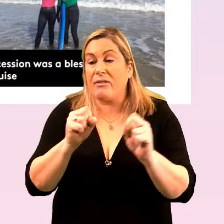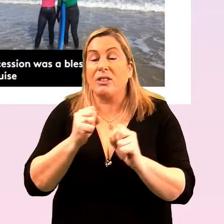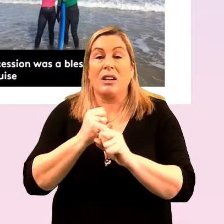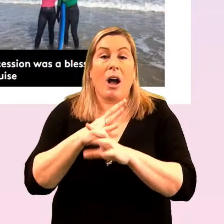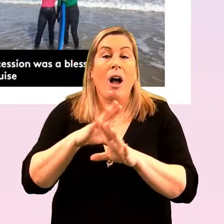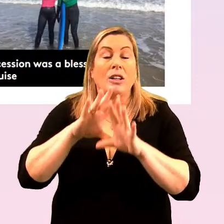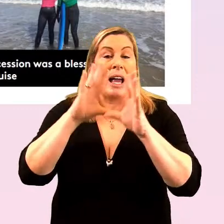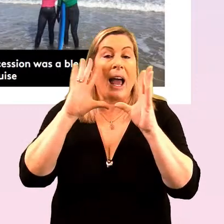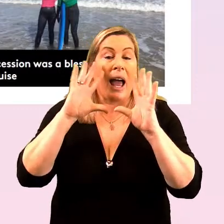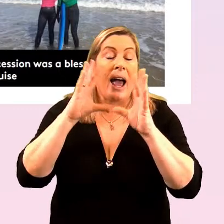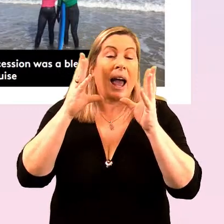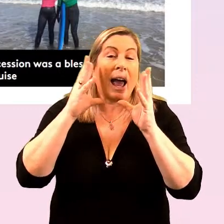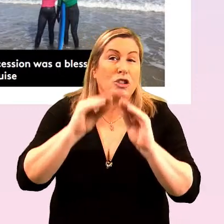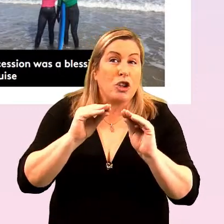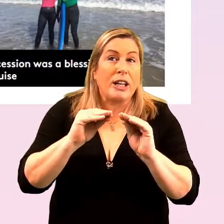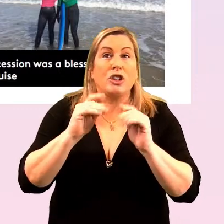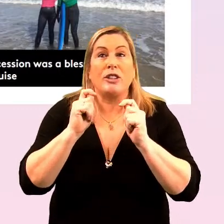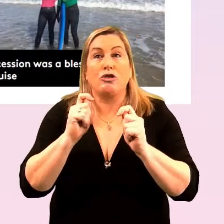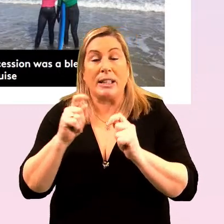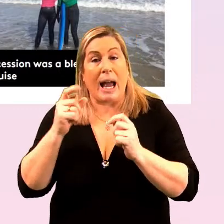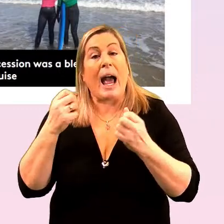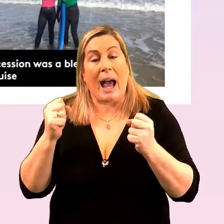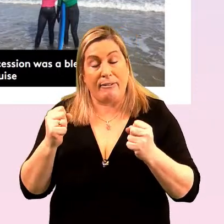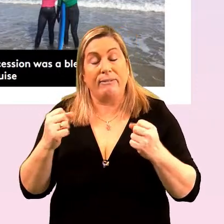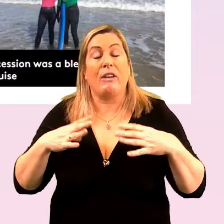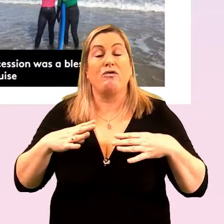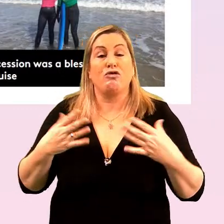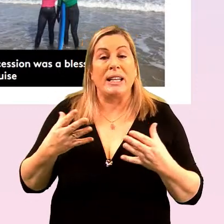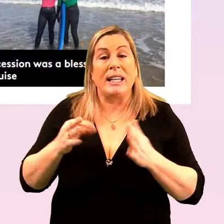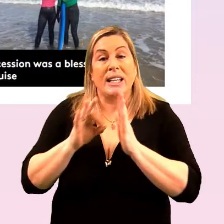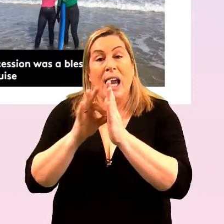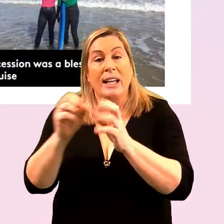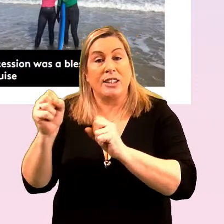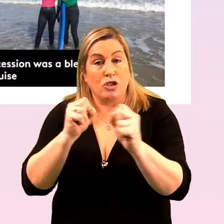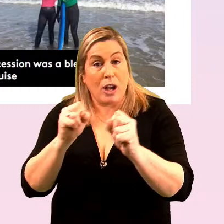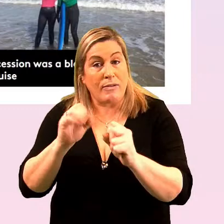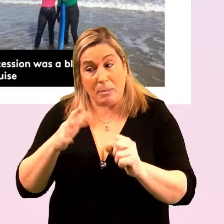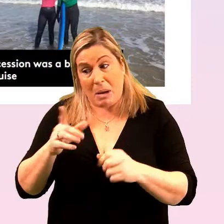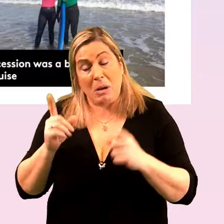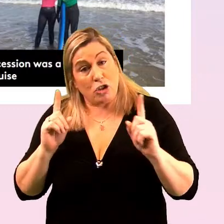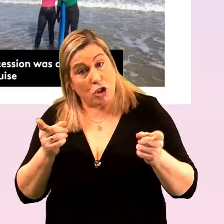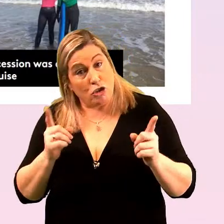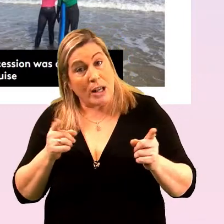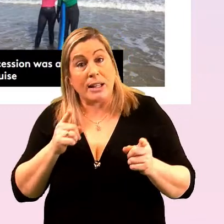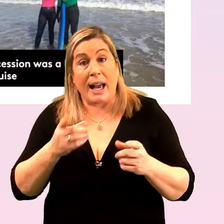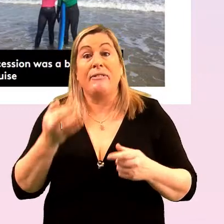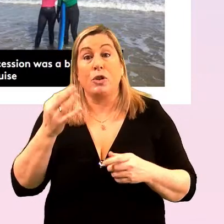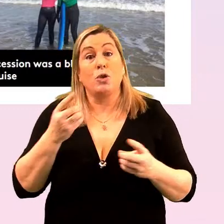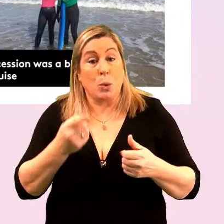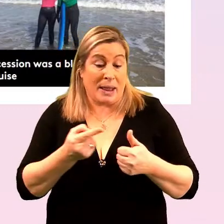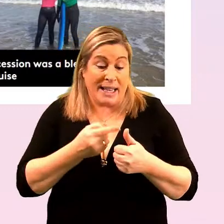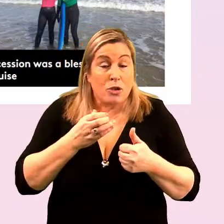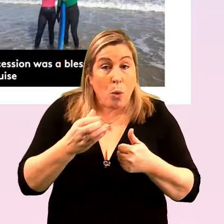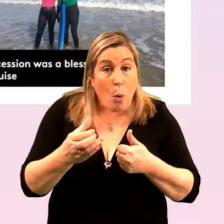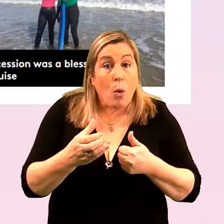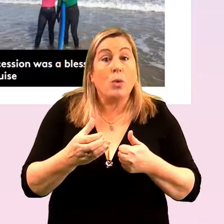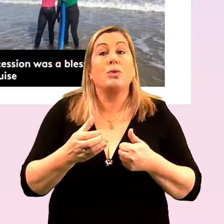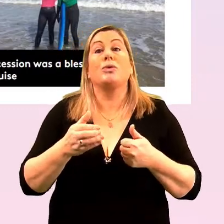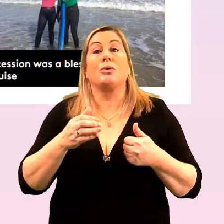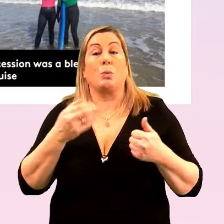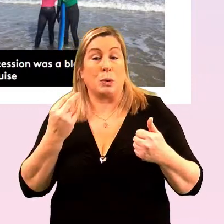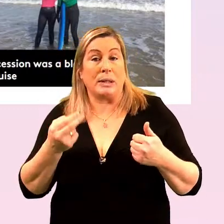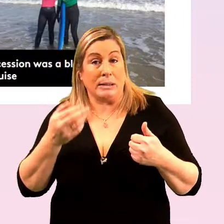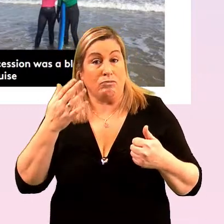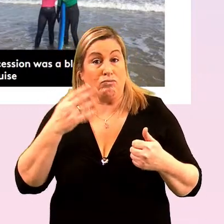training boards have free guidance services as well. They might suggest that actually, if you do this course, you know, we would need to know